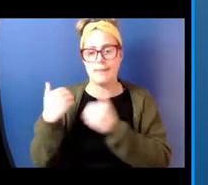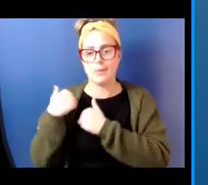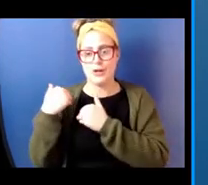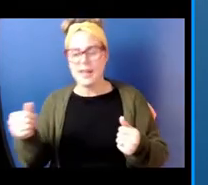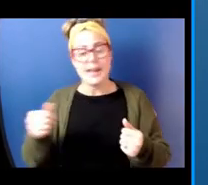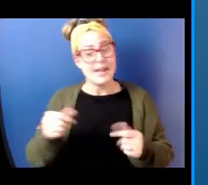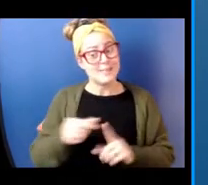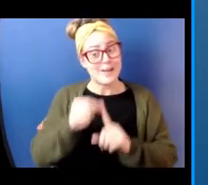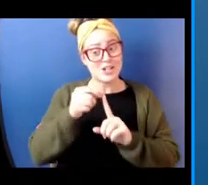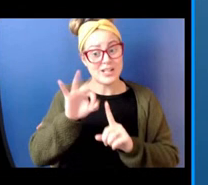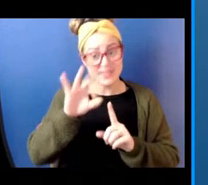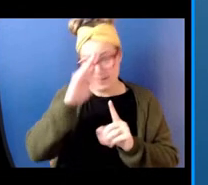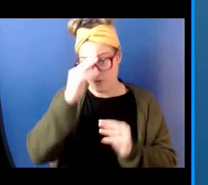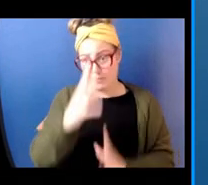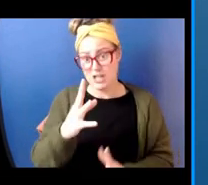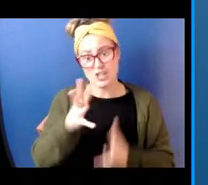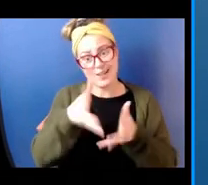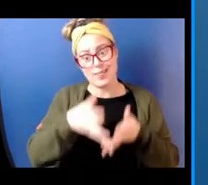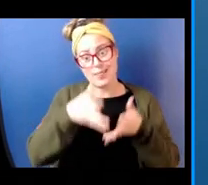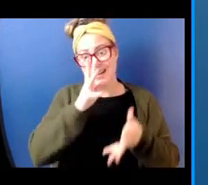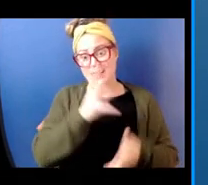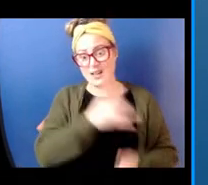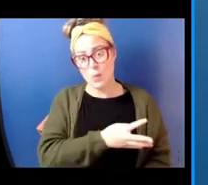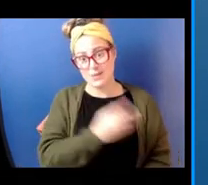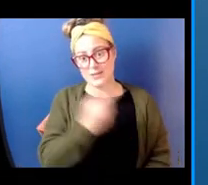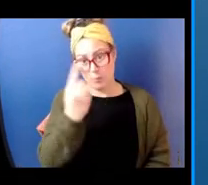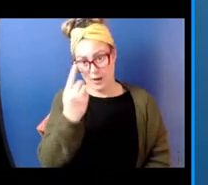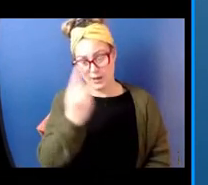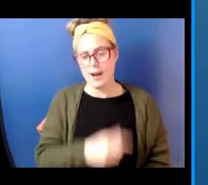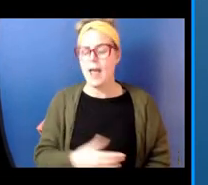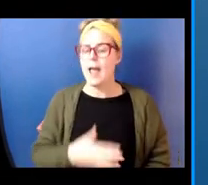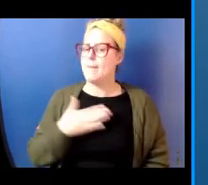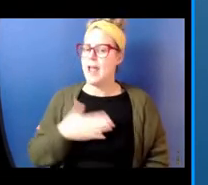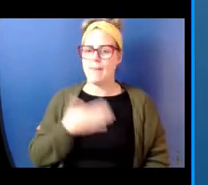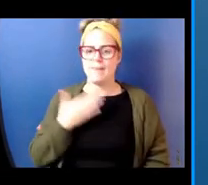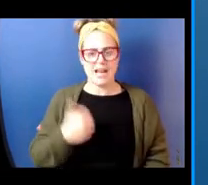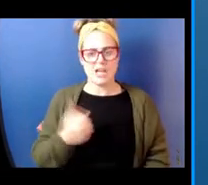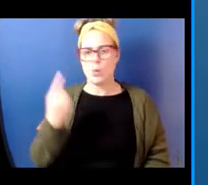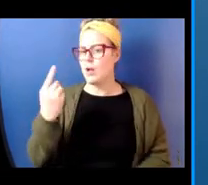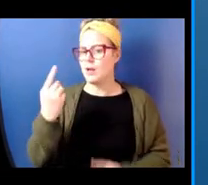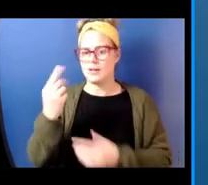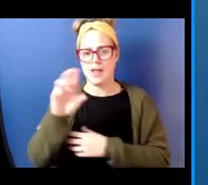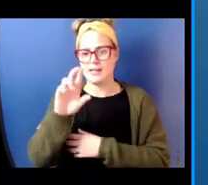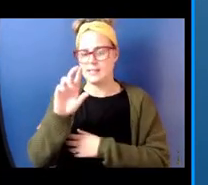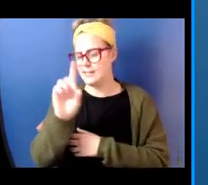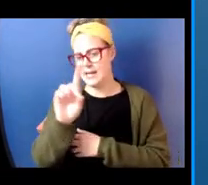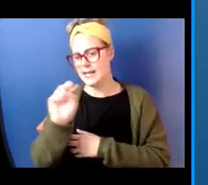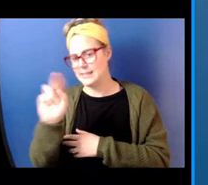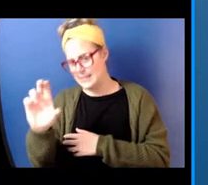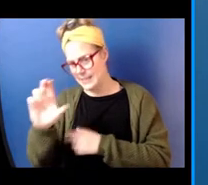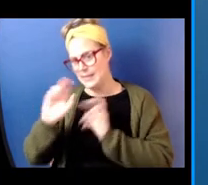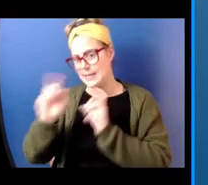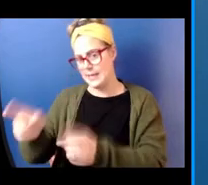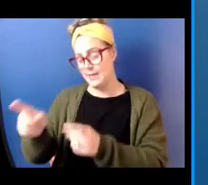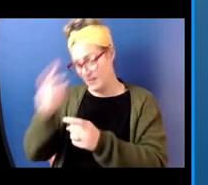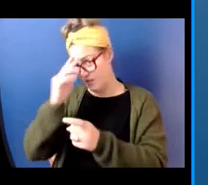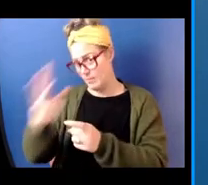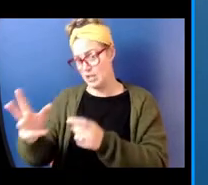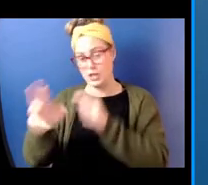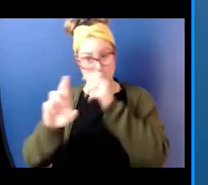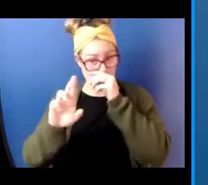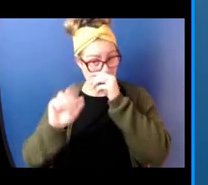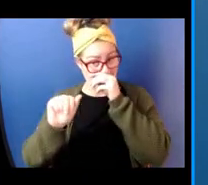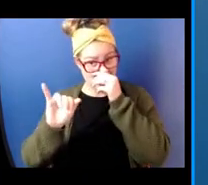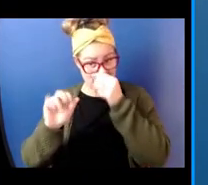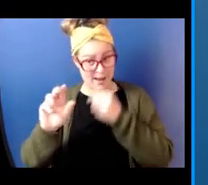do with the election of I'm happy to get Reina and any anyone else at the DNC the information they need we work with her every single day